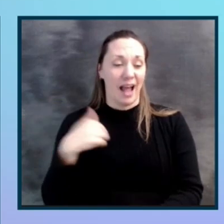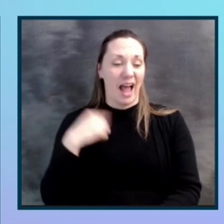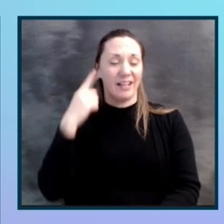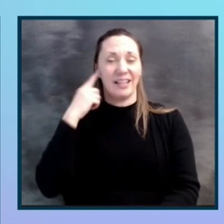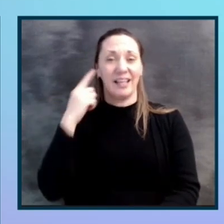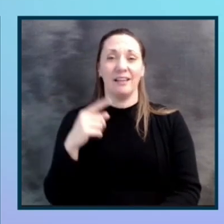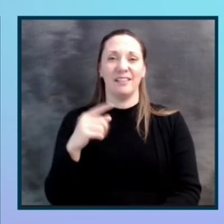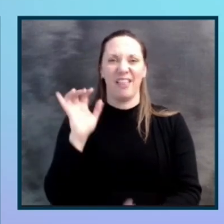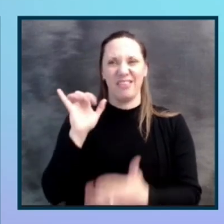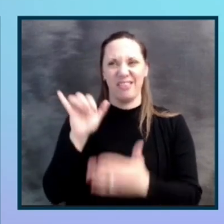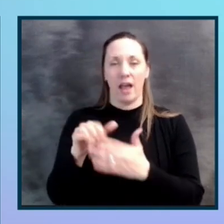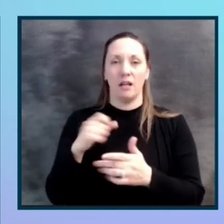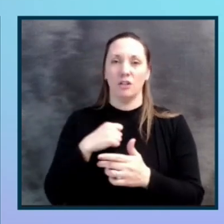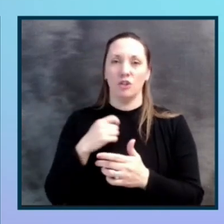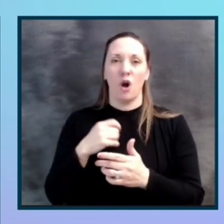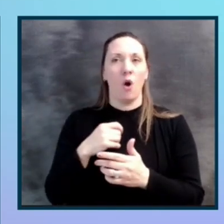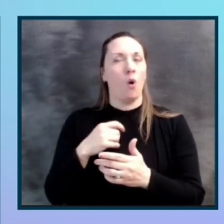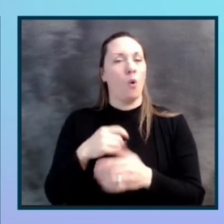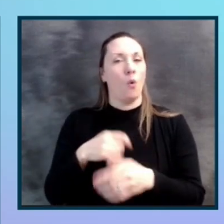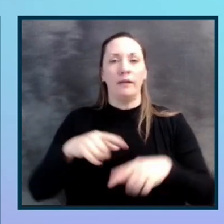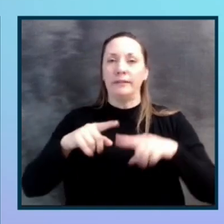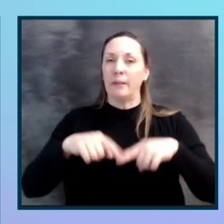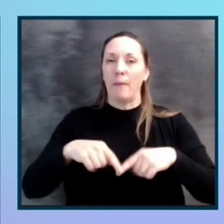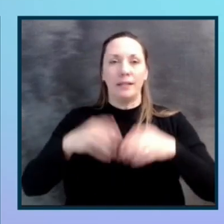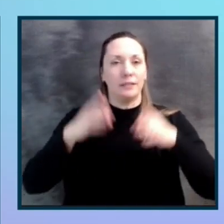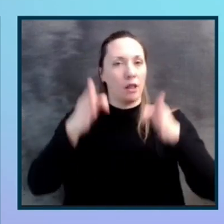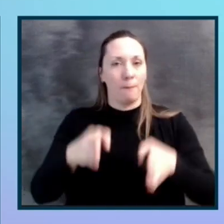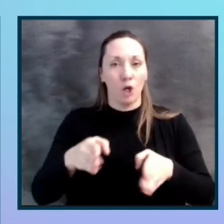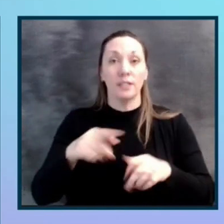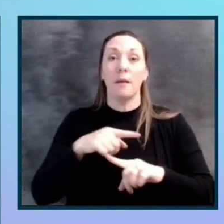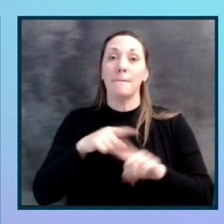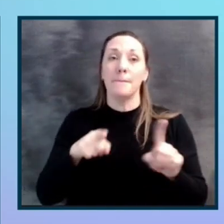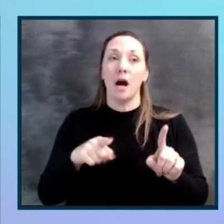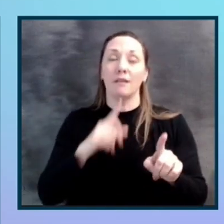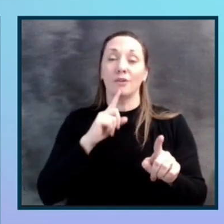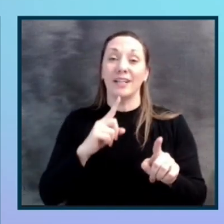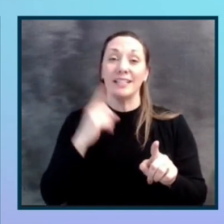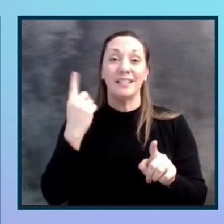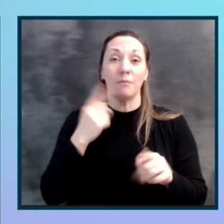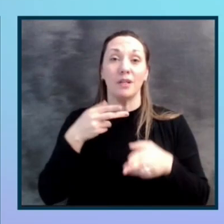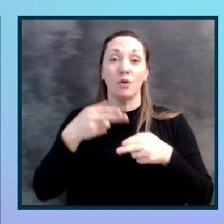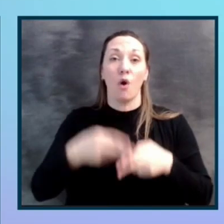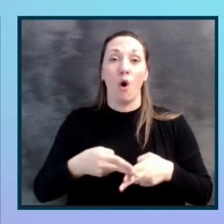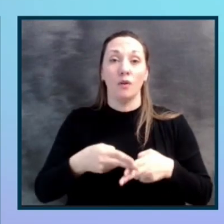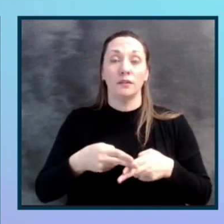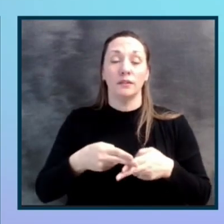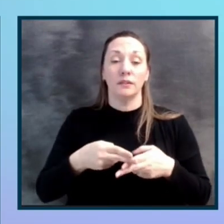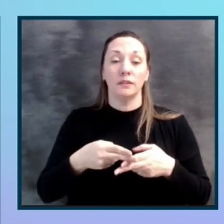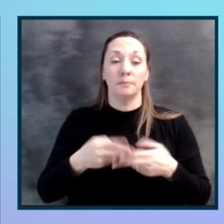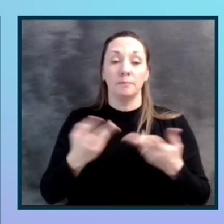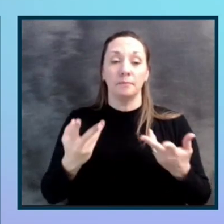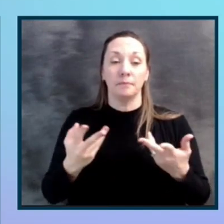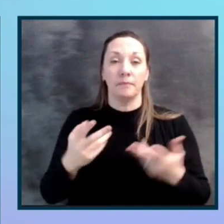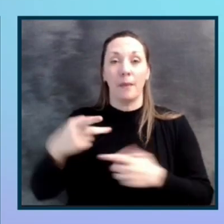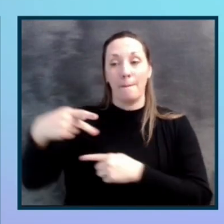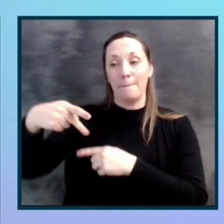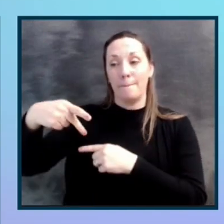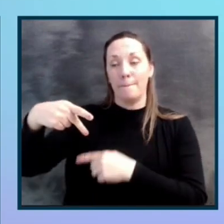with that is that it's so individual, but there is something called